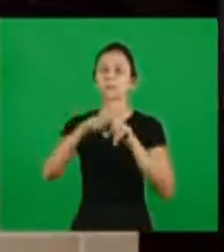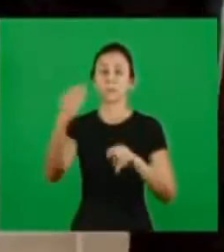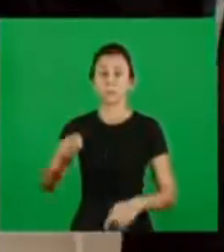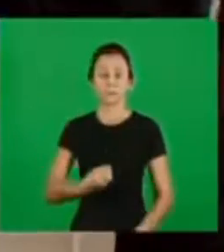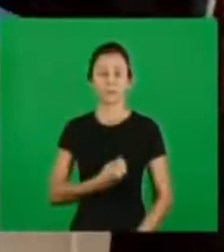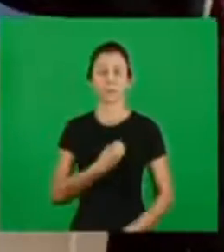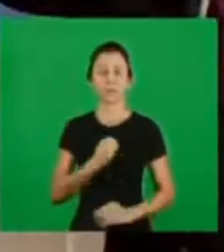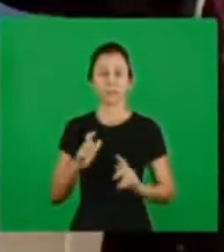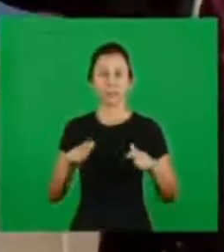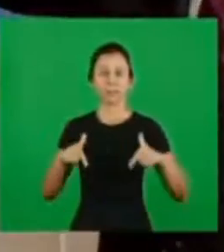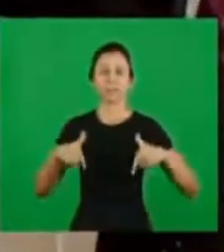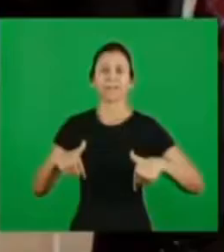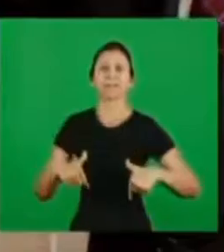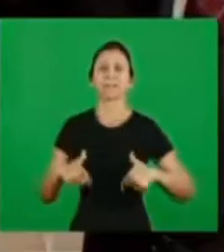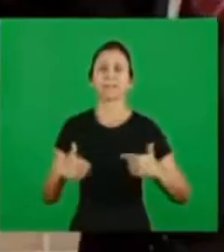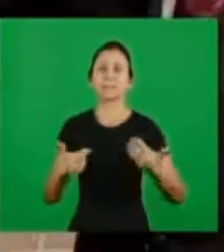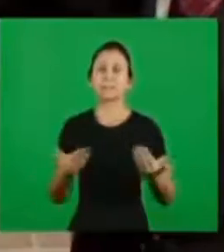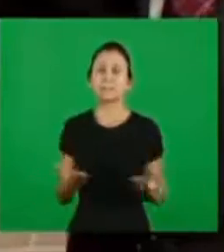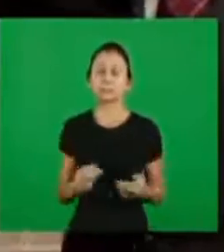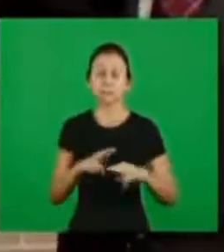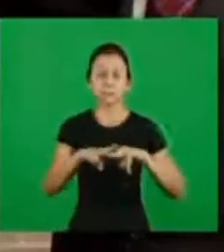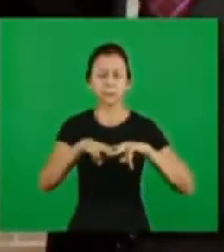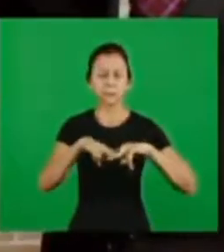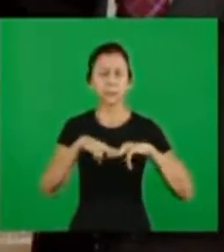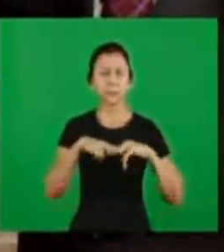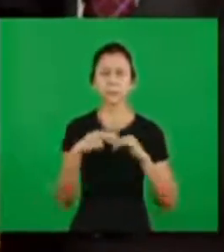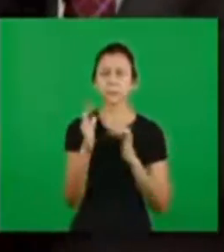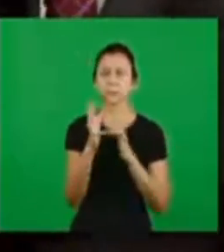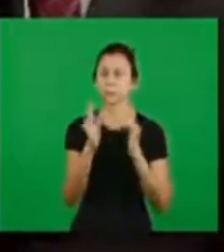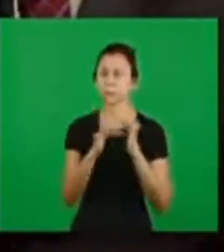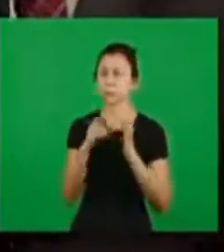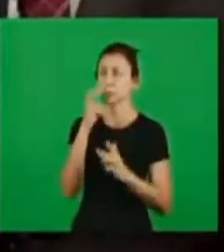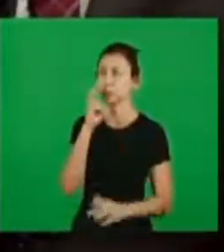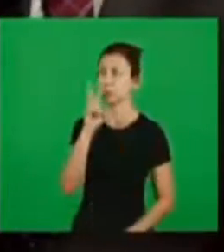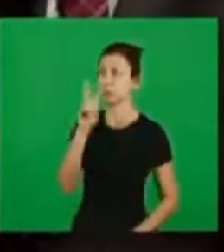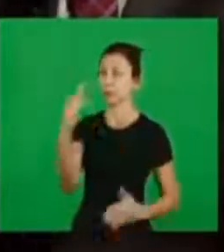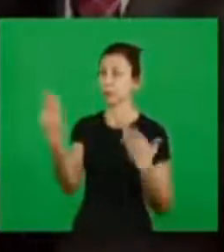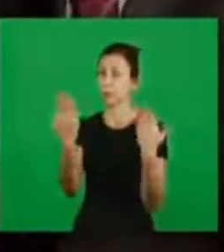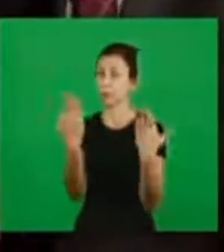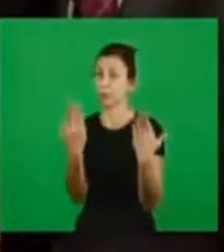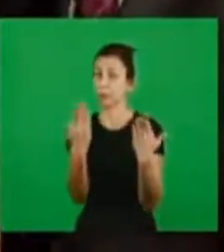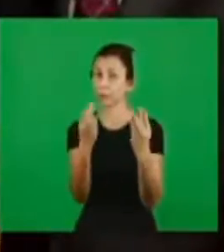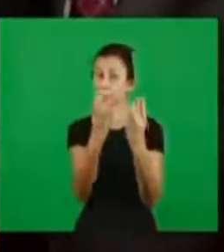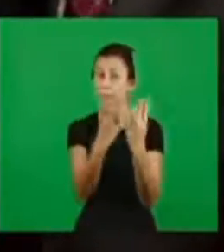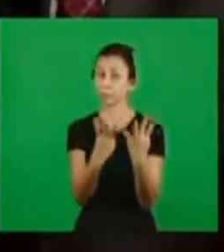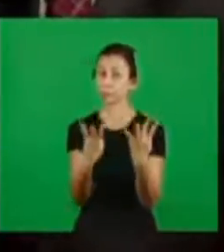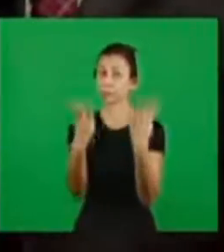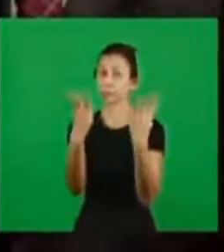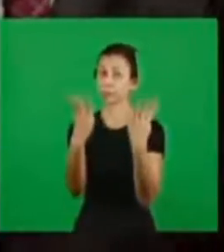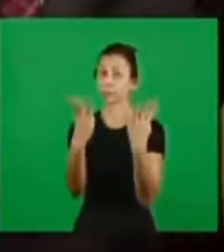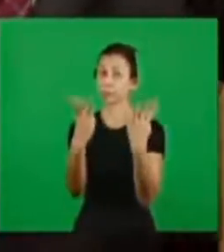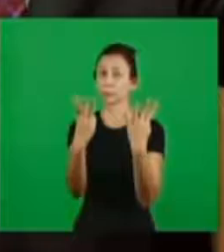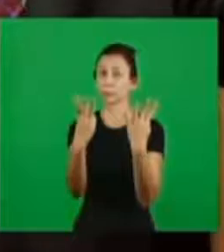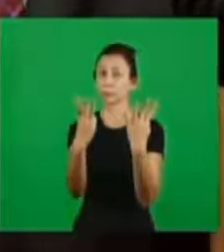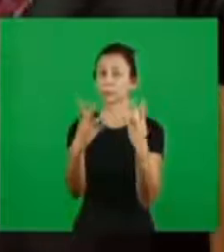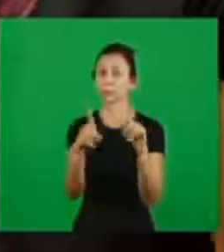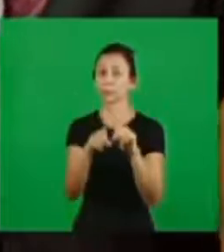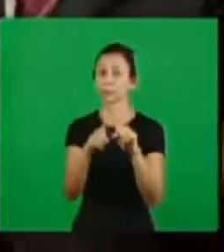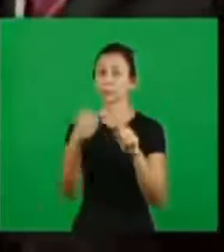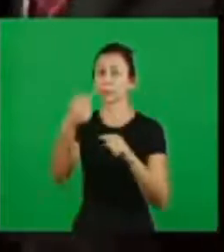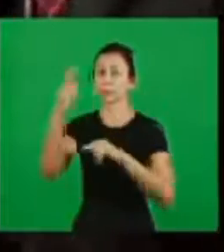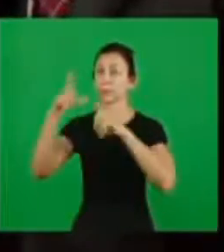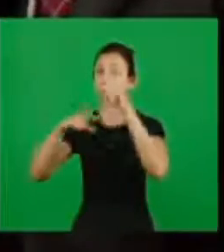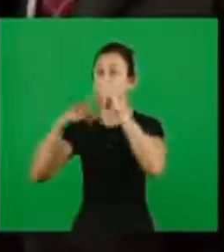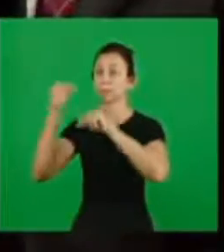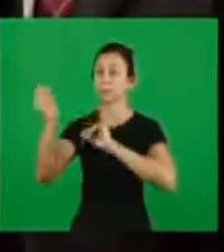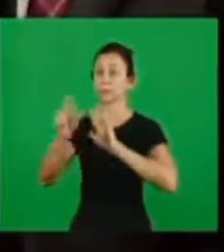light. So it's the position of John, that John places Jesus on seven lampstands in